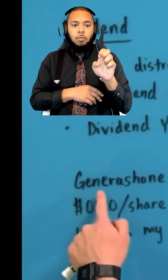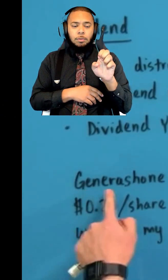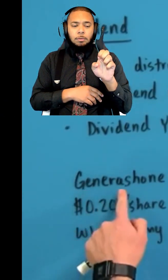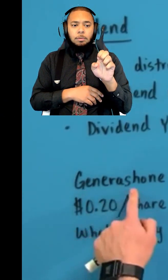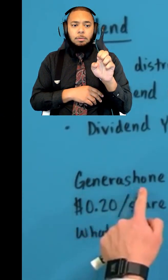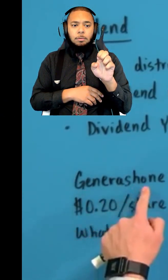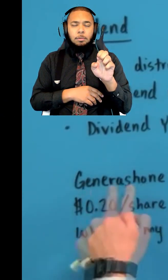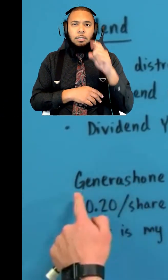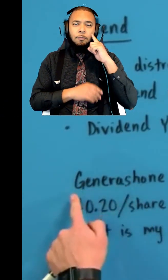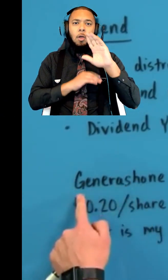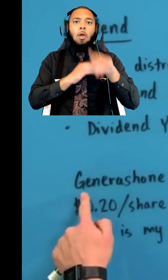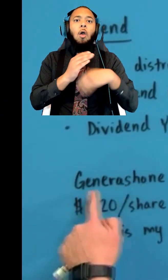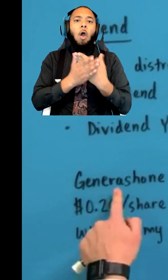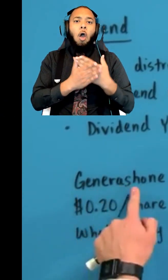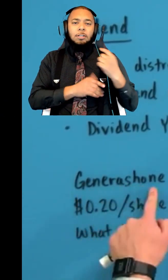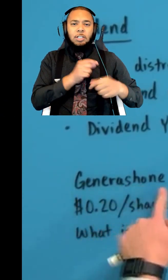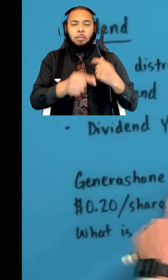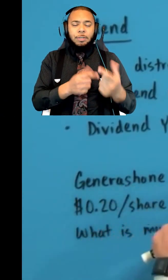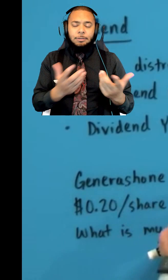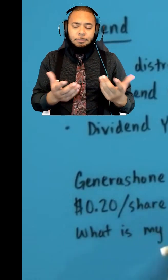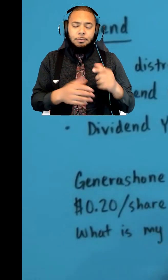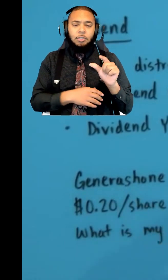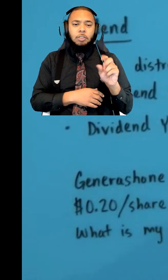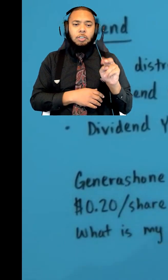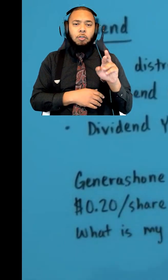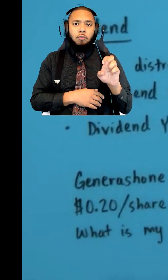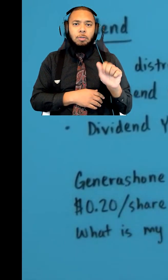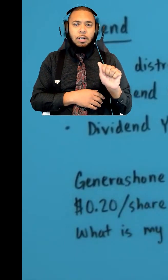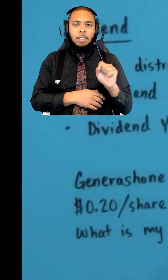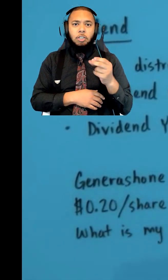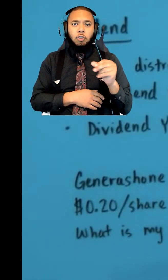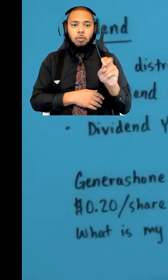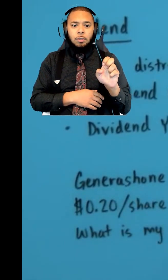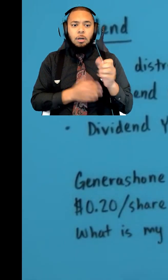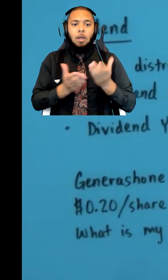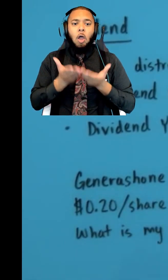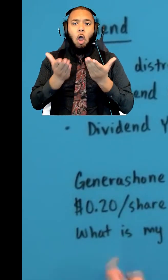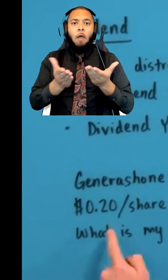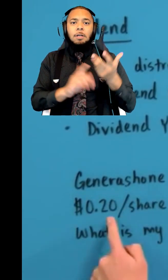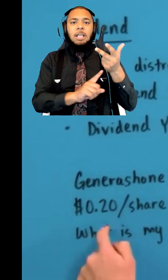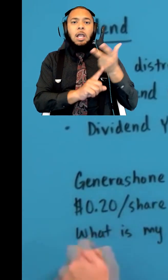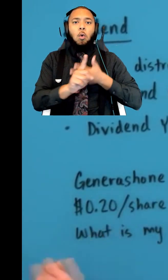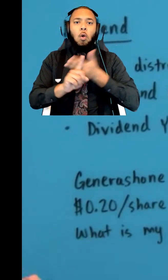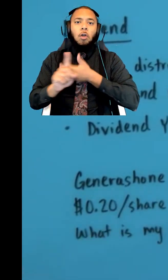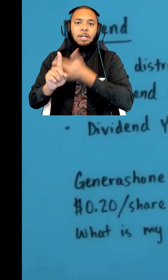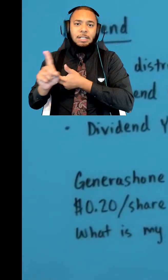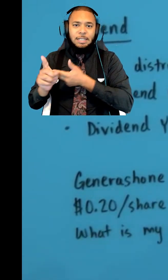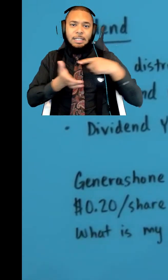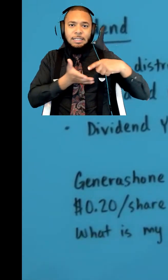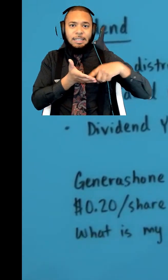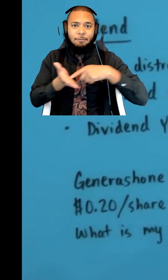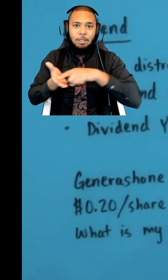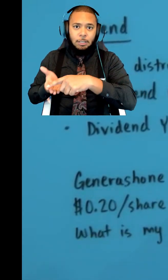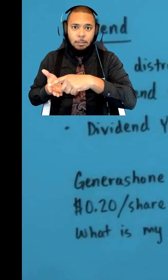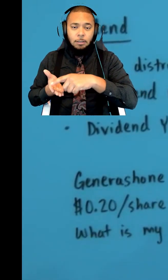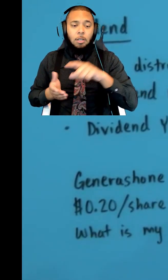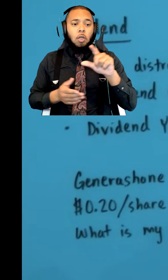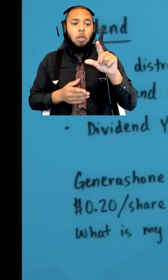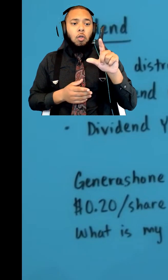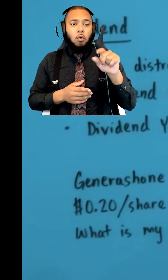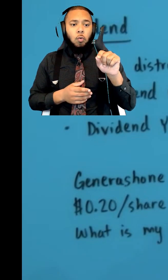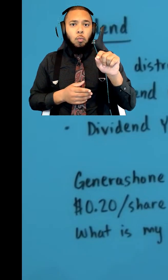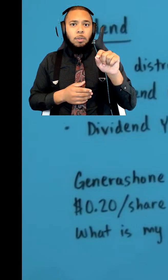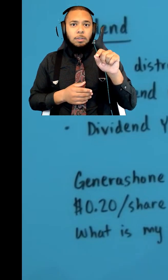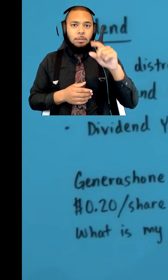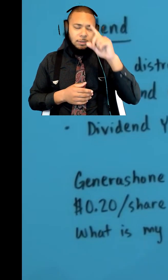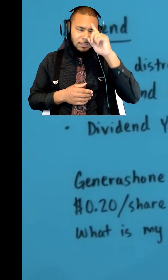called Generation. Generation offers a quarterly dividend of 20 cents per share. I